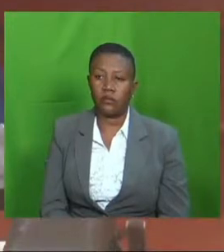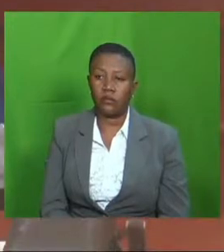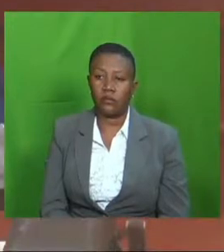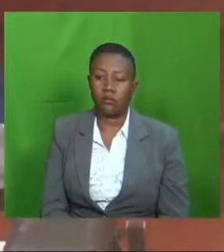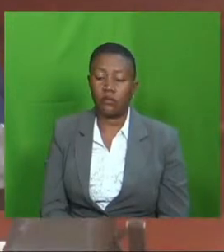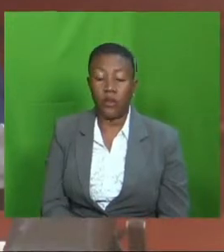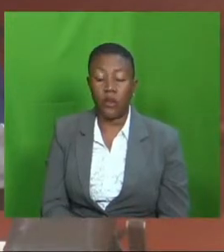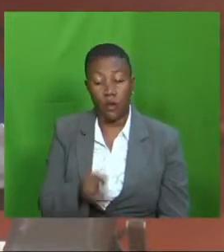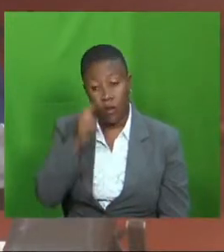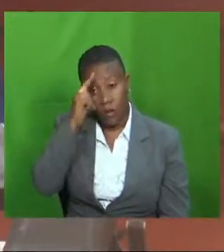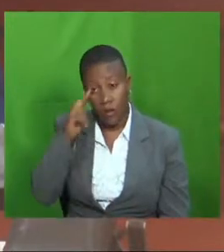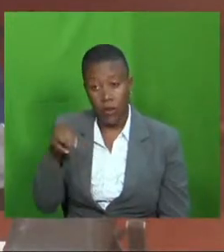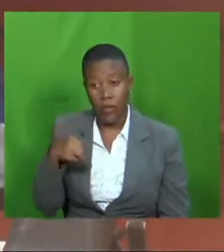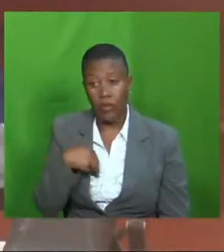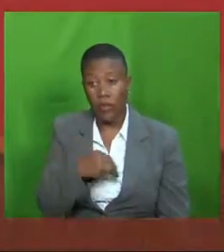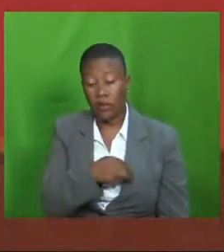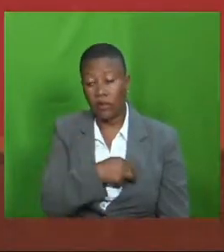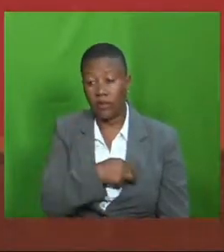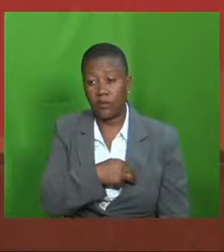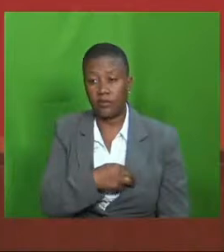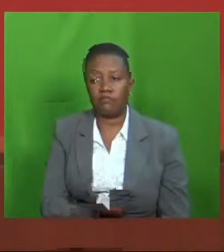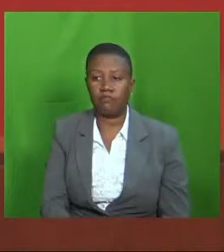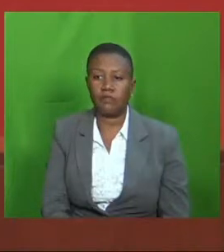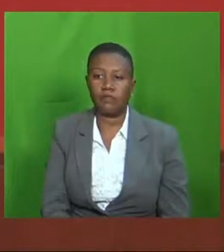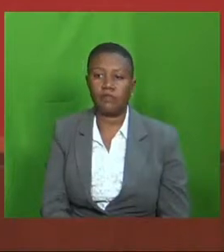honorable members,